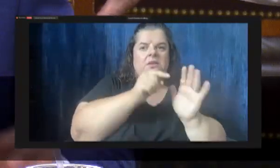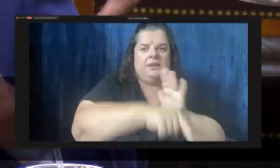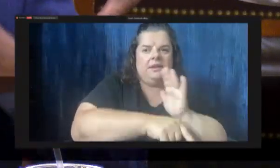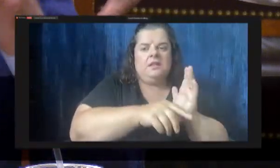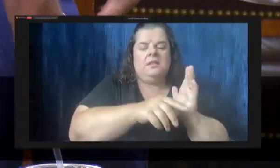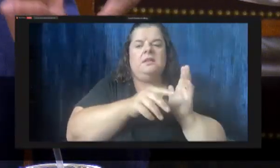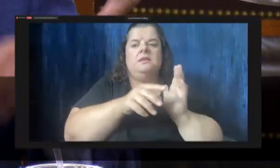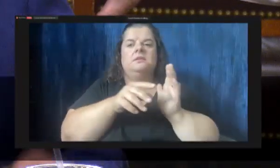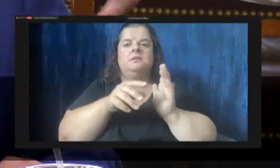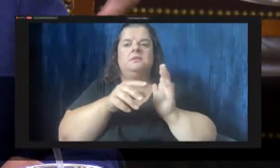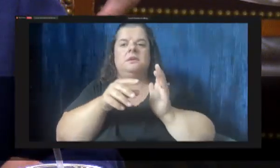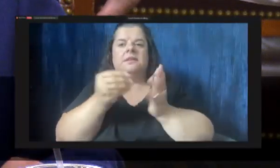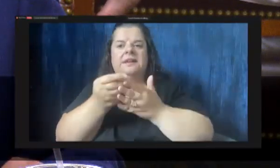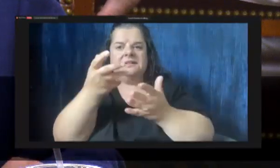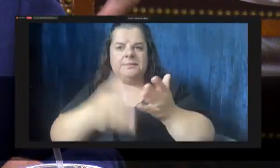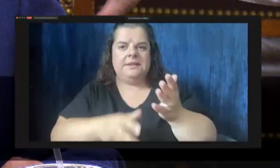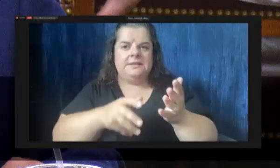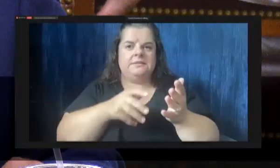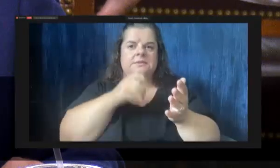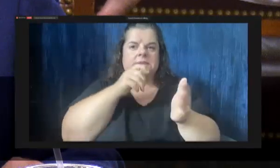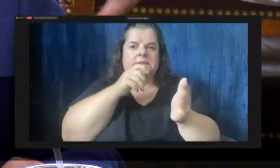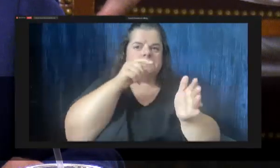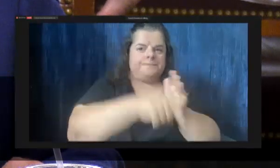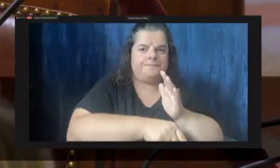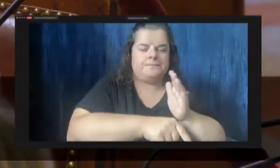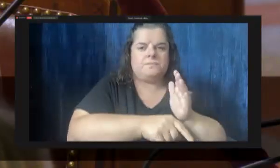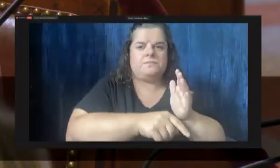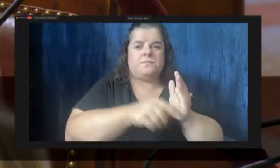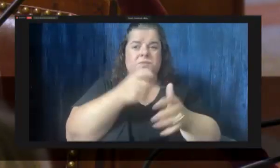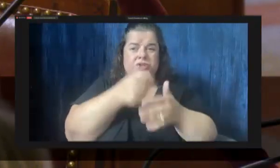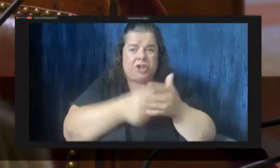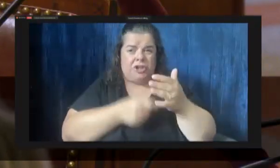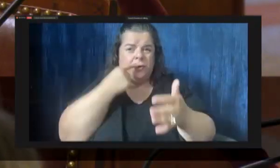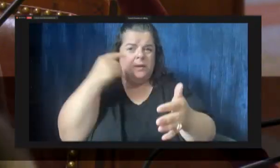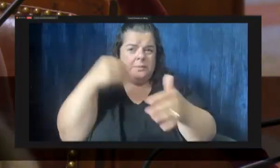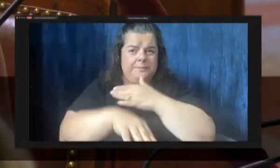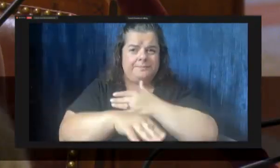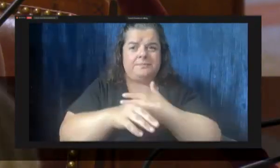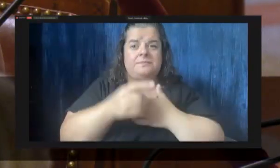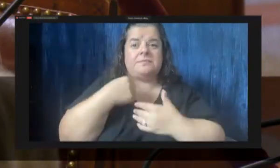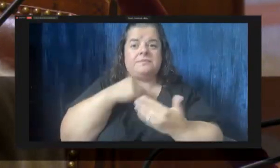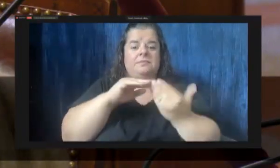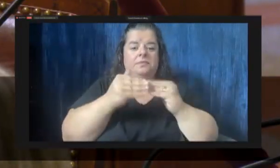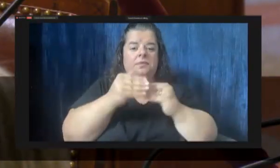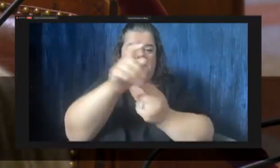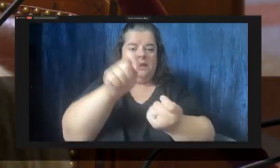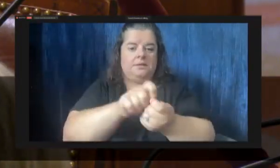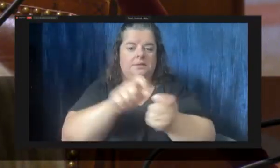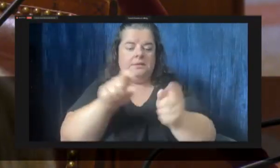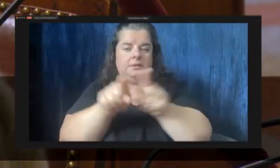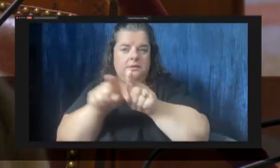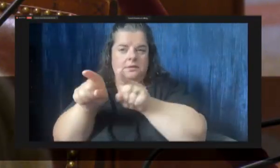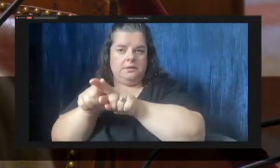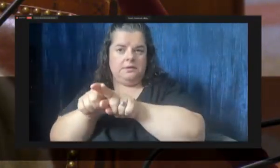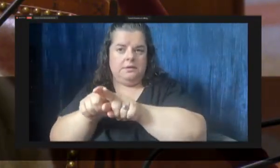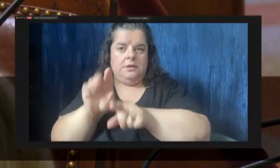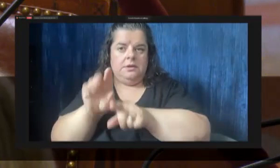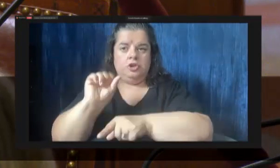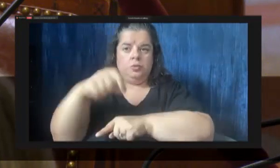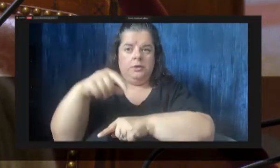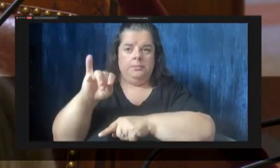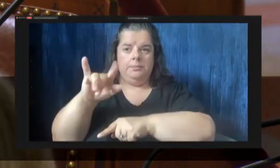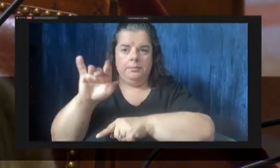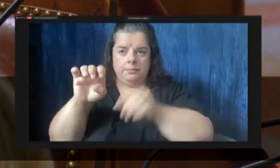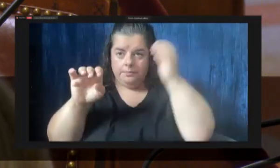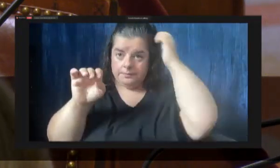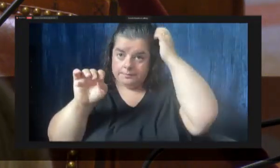it cost to come in and do that? No, because even if you have a city of the exact same, say, square mileage and exact same deer